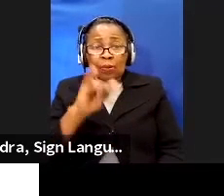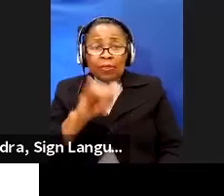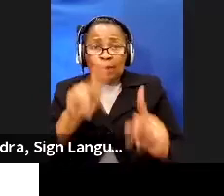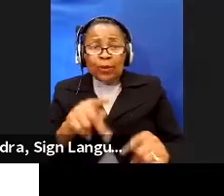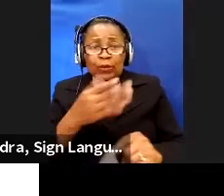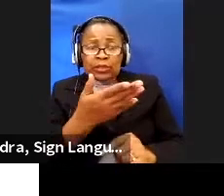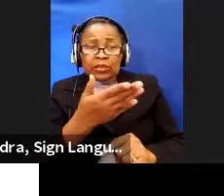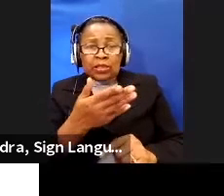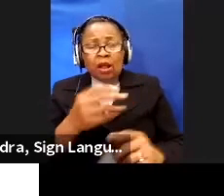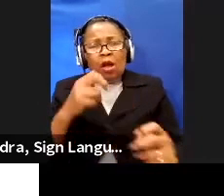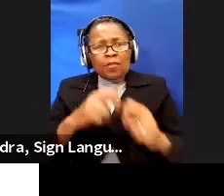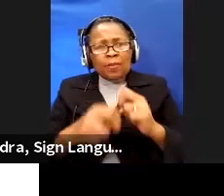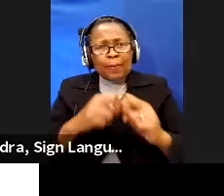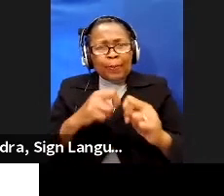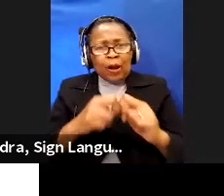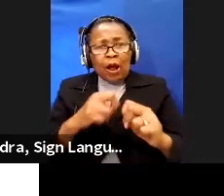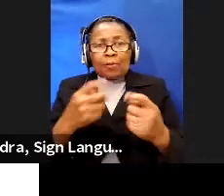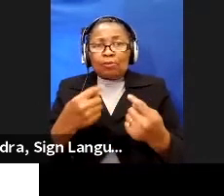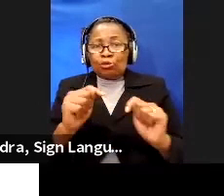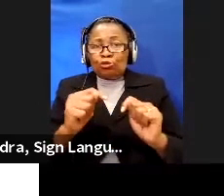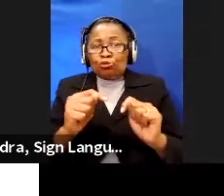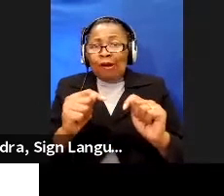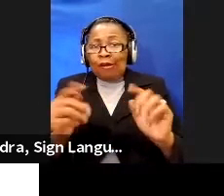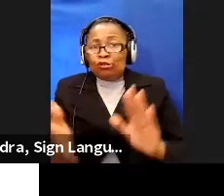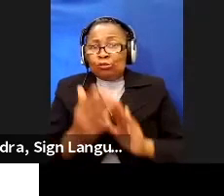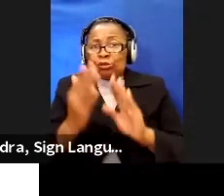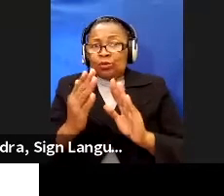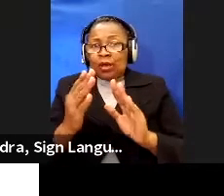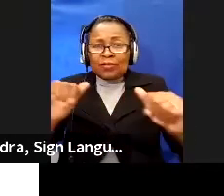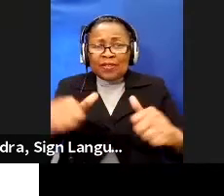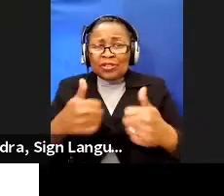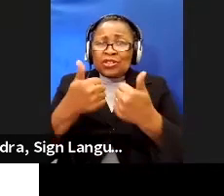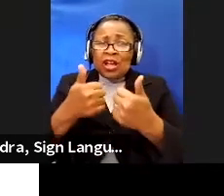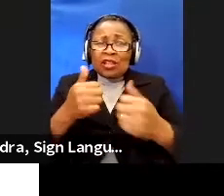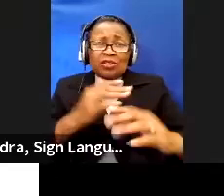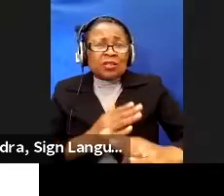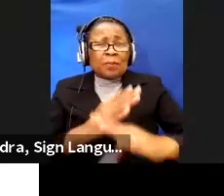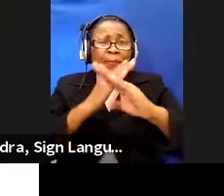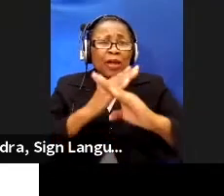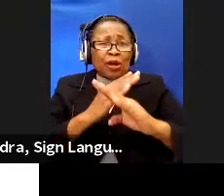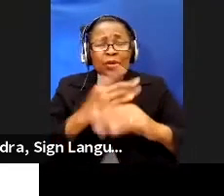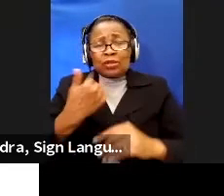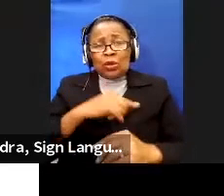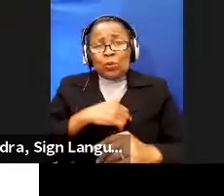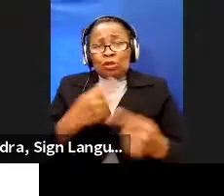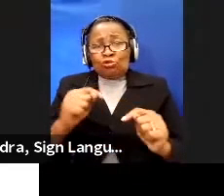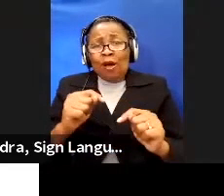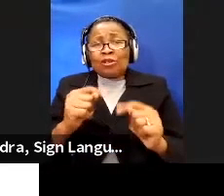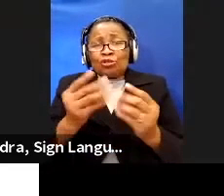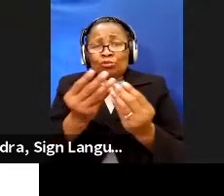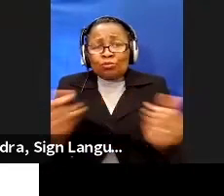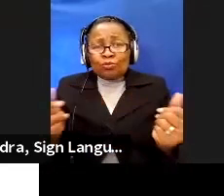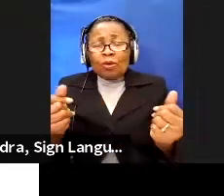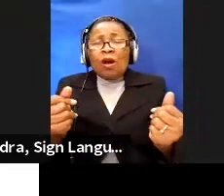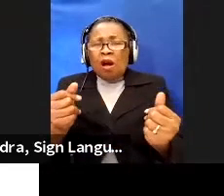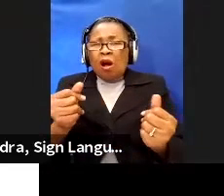the problem that we're trying to address, the challenge and the barriers that we're trying to overcome are inherent